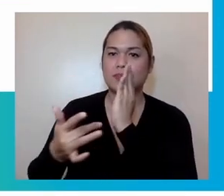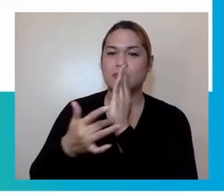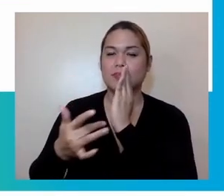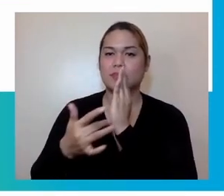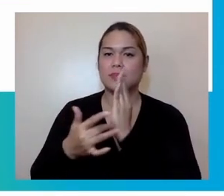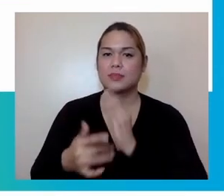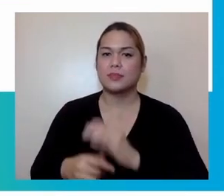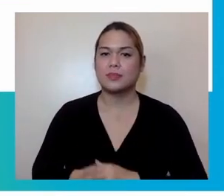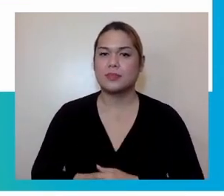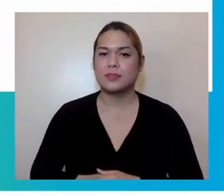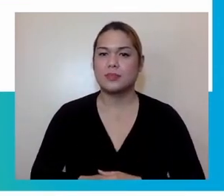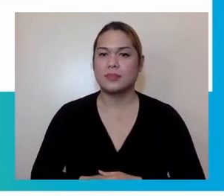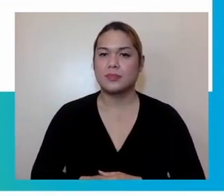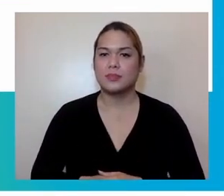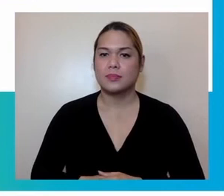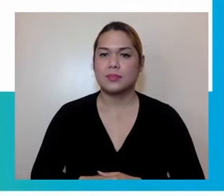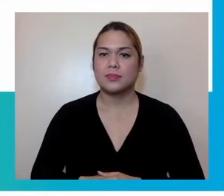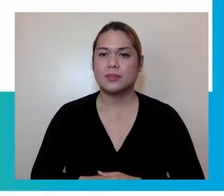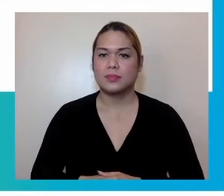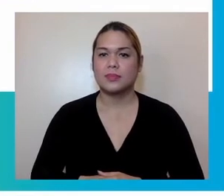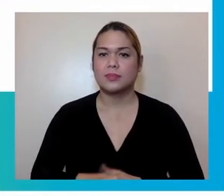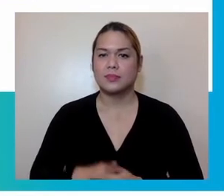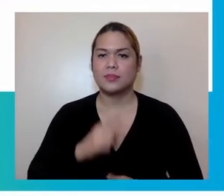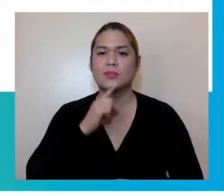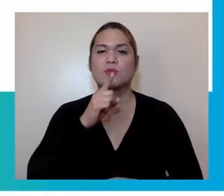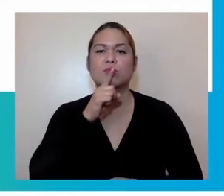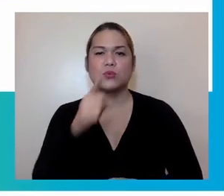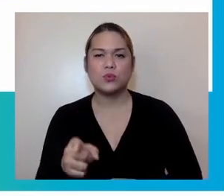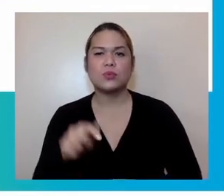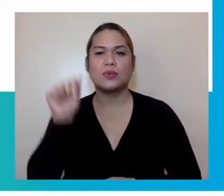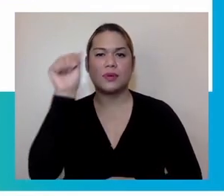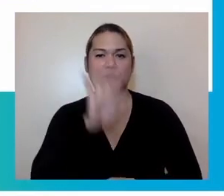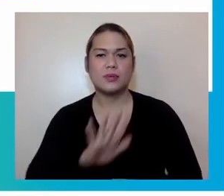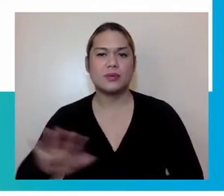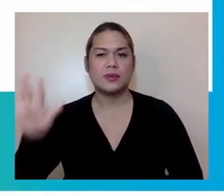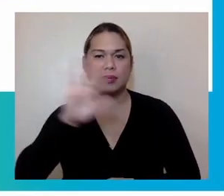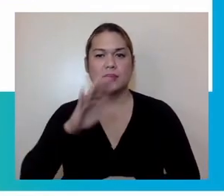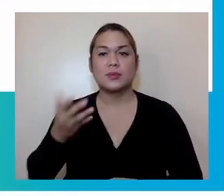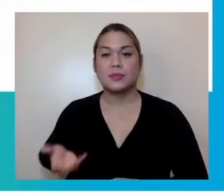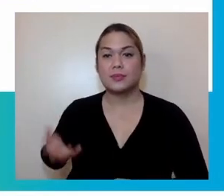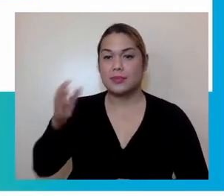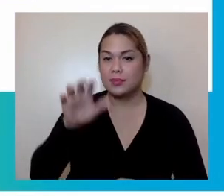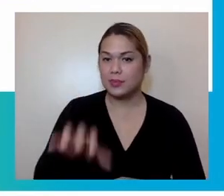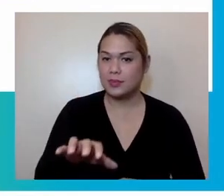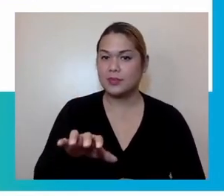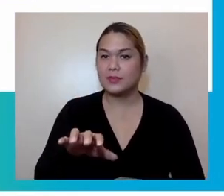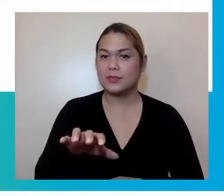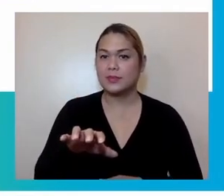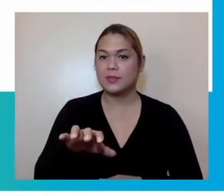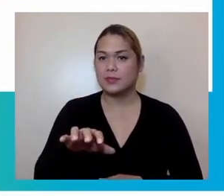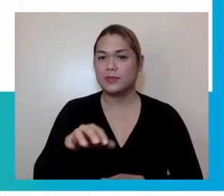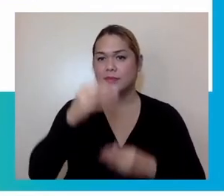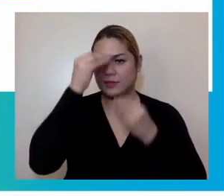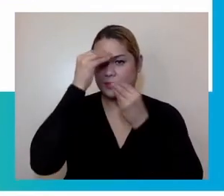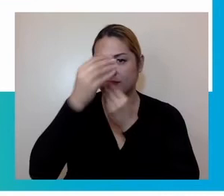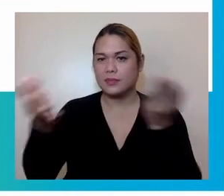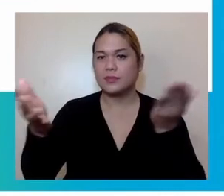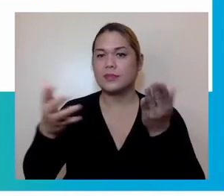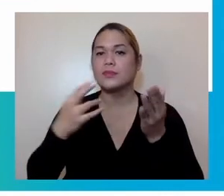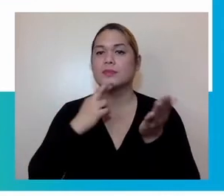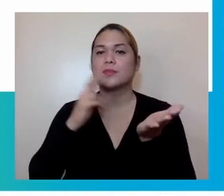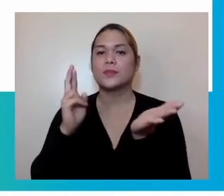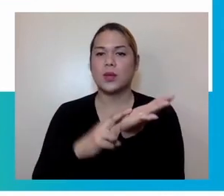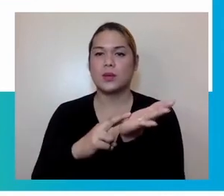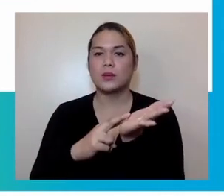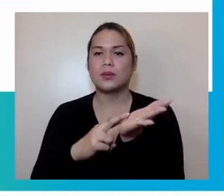Bangladesh that the reforms we need and the enabling environment we need is